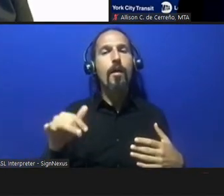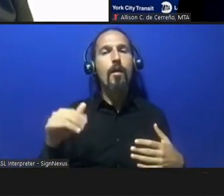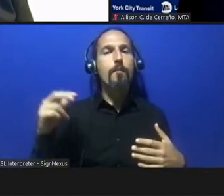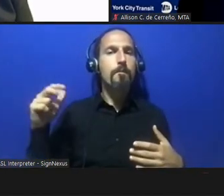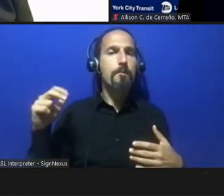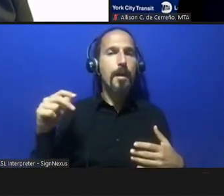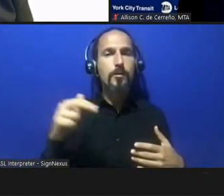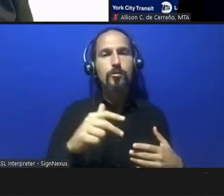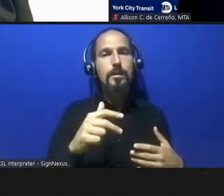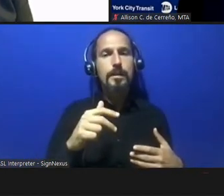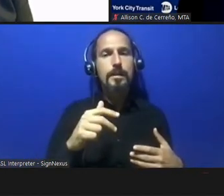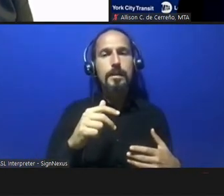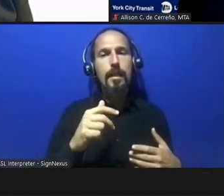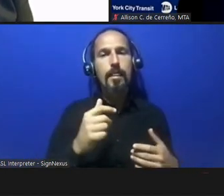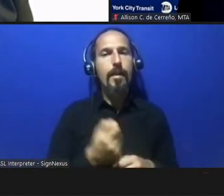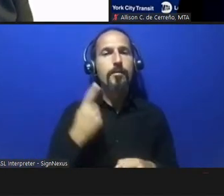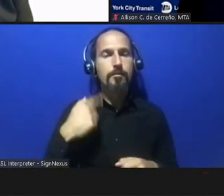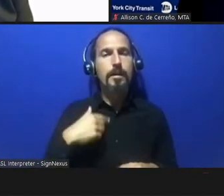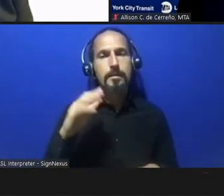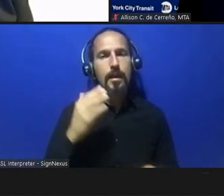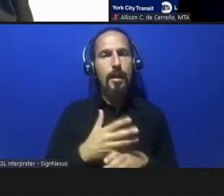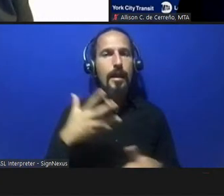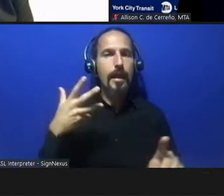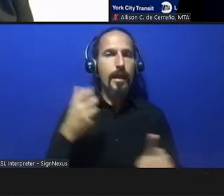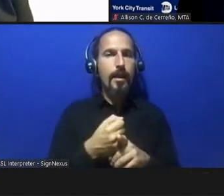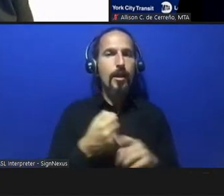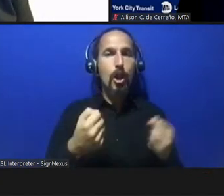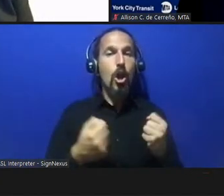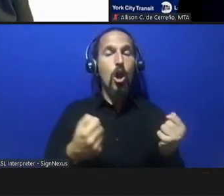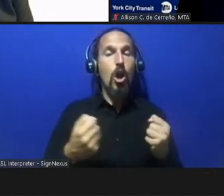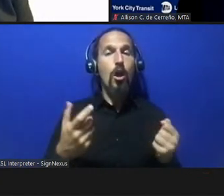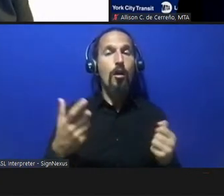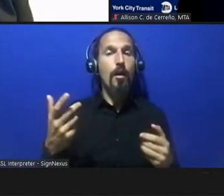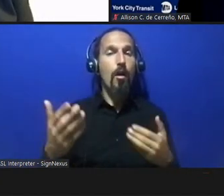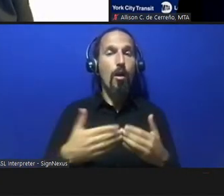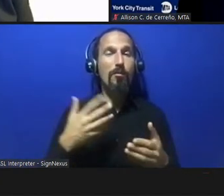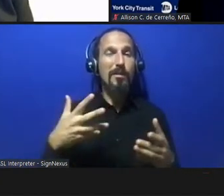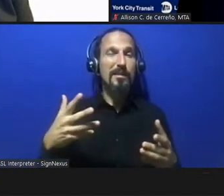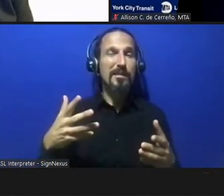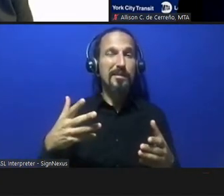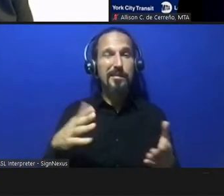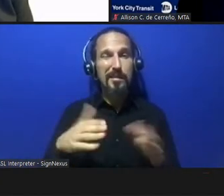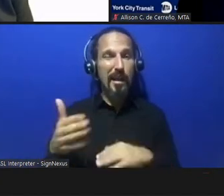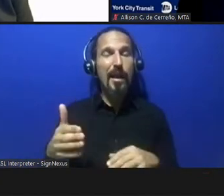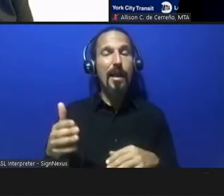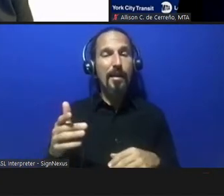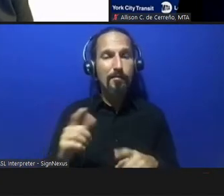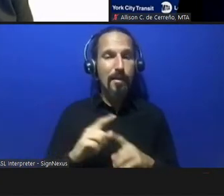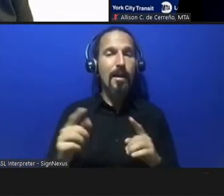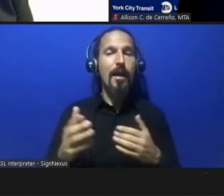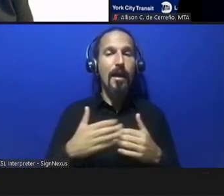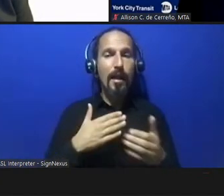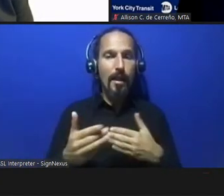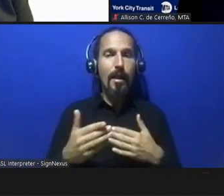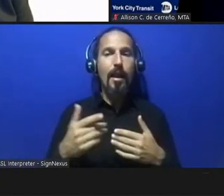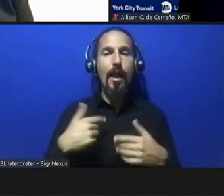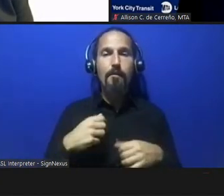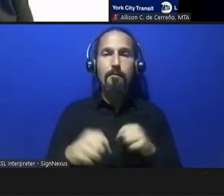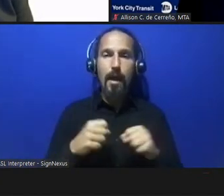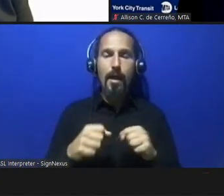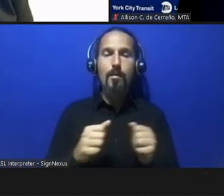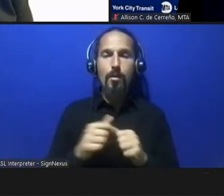year my son was hit by a car and almost killed um anyway i uh now bike with